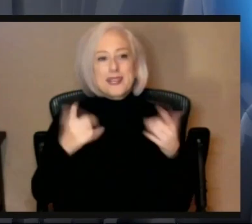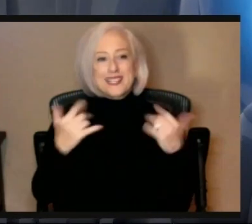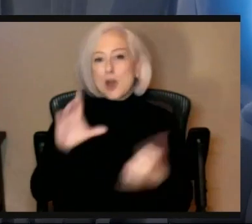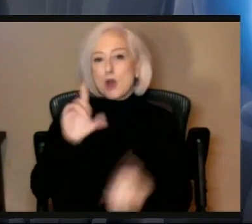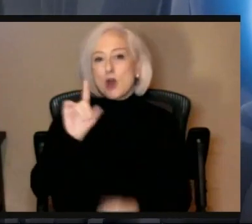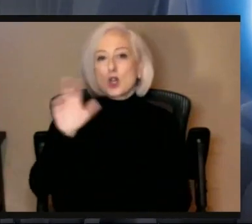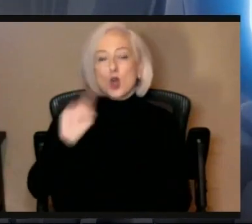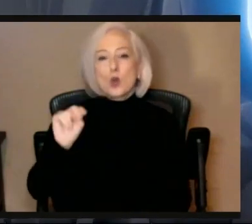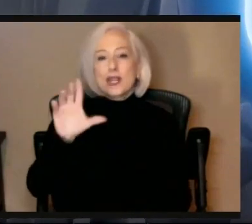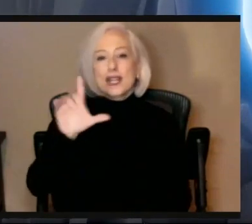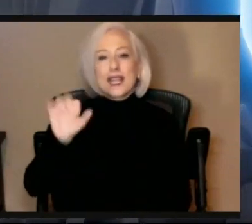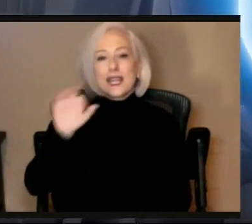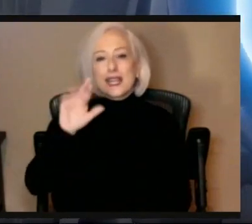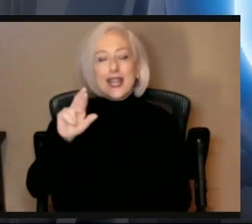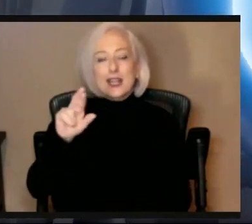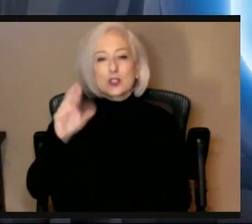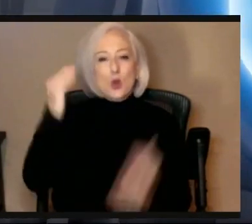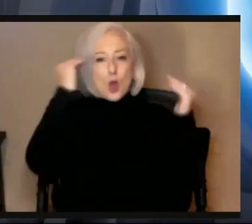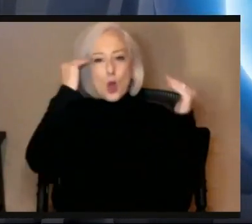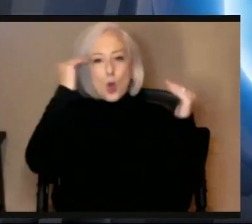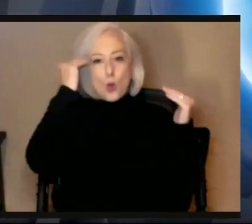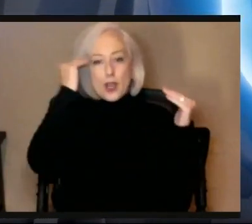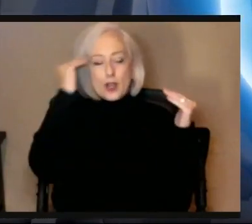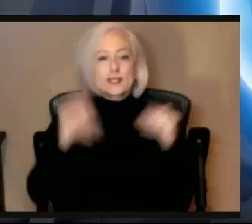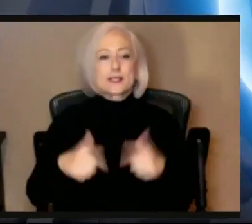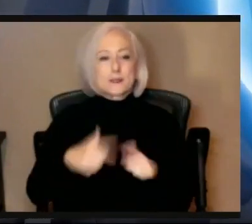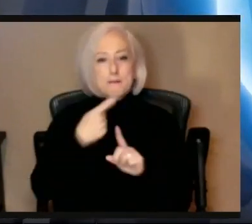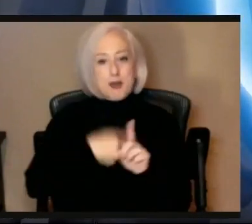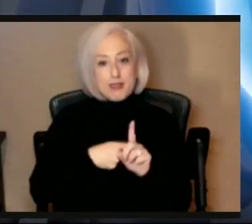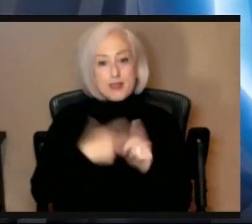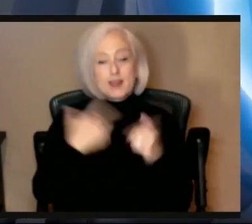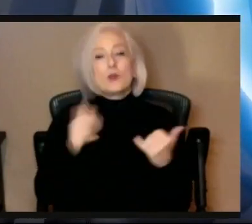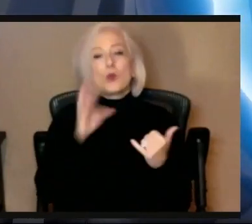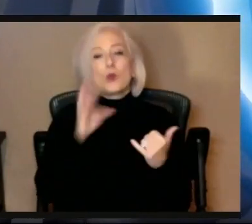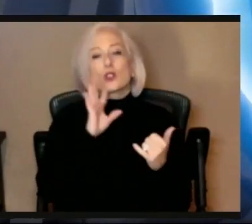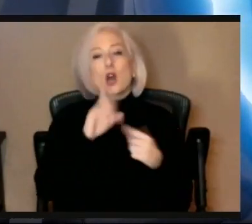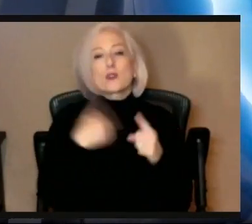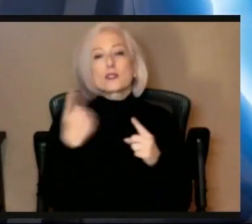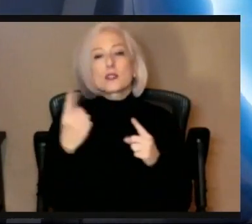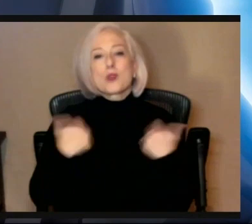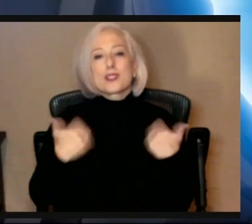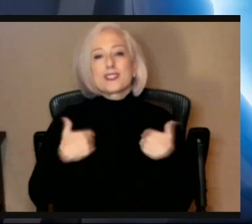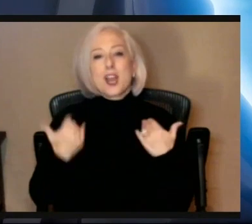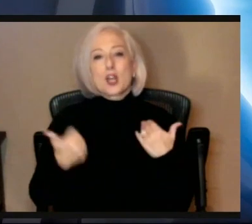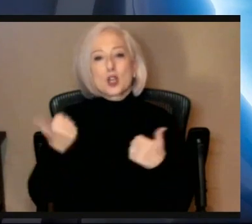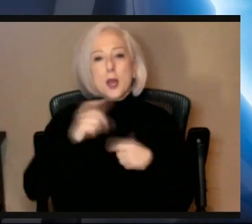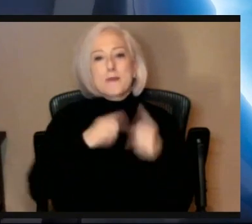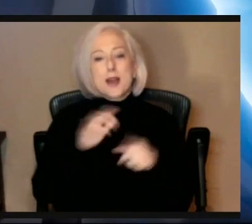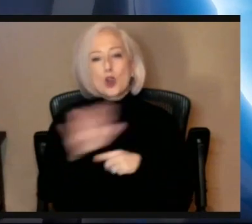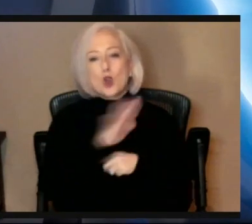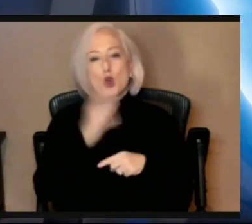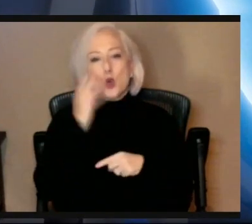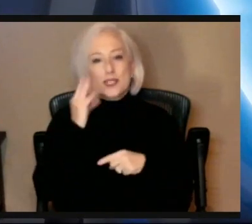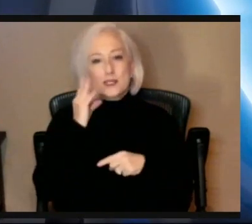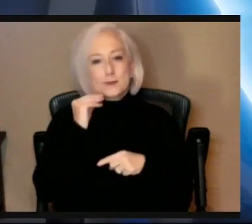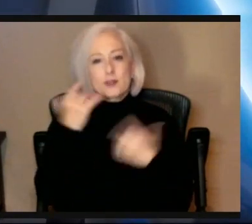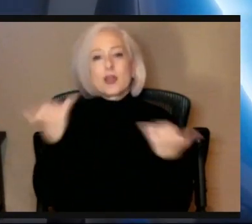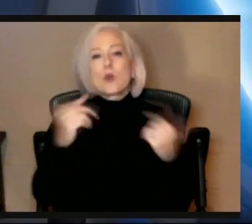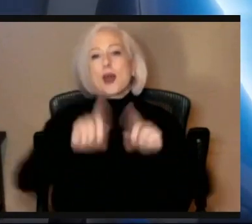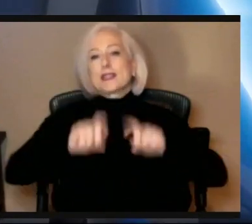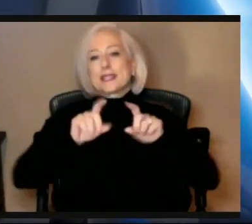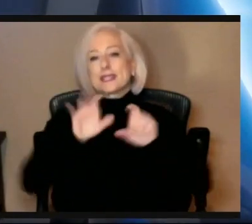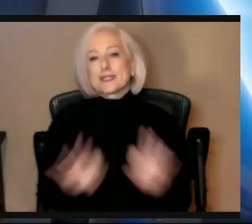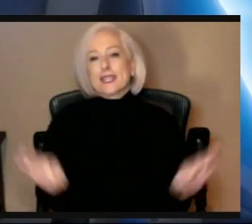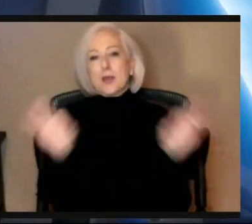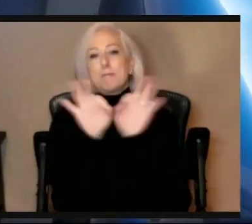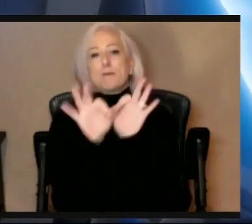Month, and we're going to talk to one of those younger colon cancer survivors about her experience and why screening is key. Everyone, have a